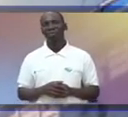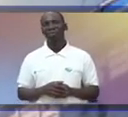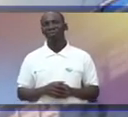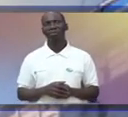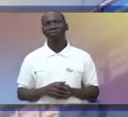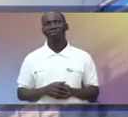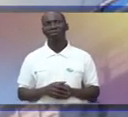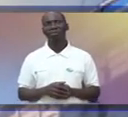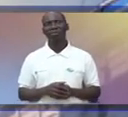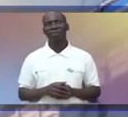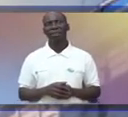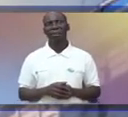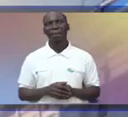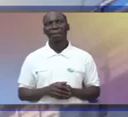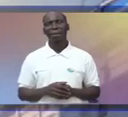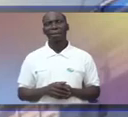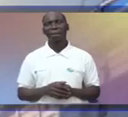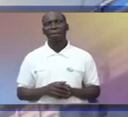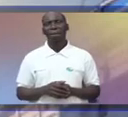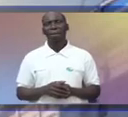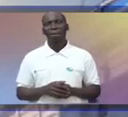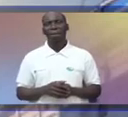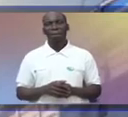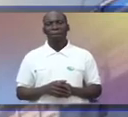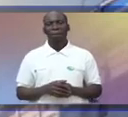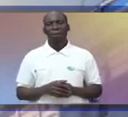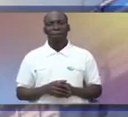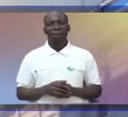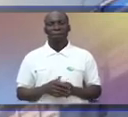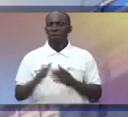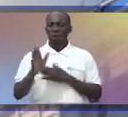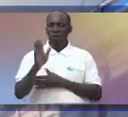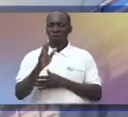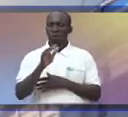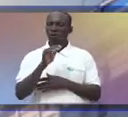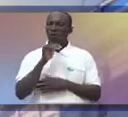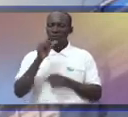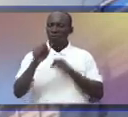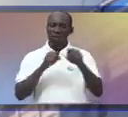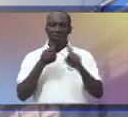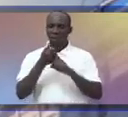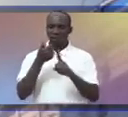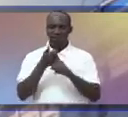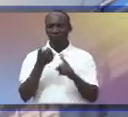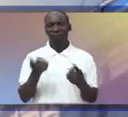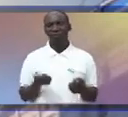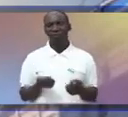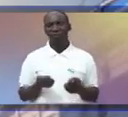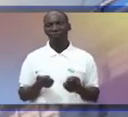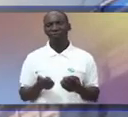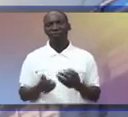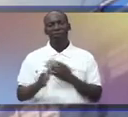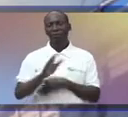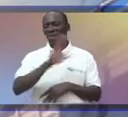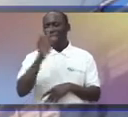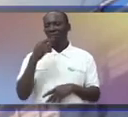Bible on kase ntia no Yankopon on ka obebi se esi esi wunsio no nokro na wi a se esi edepete wonso na